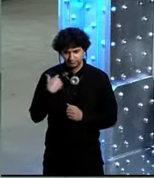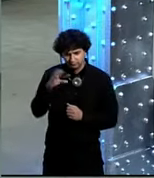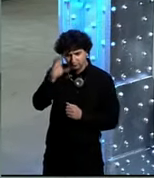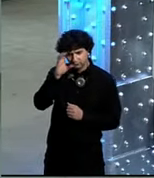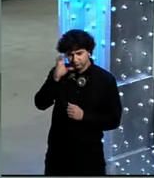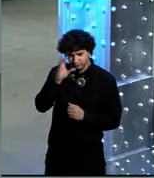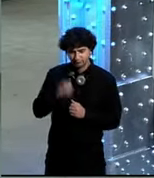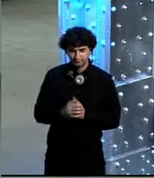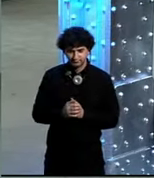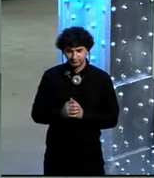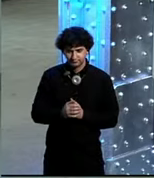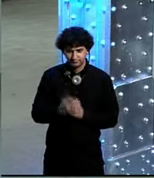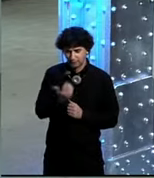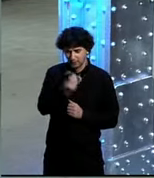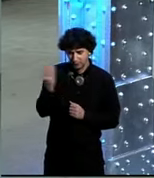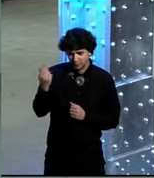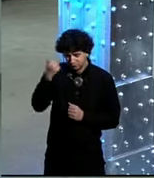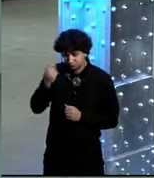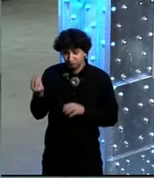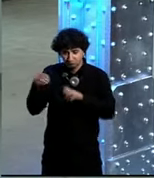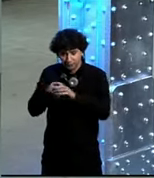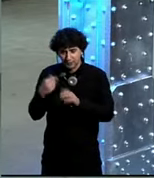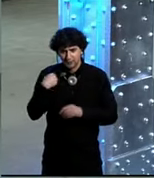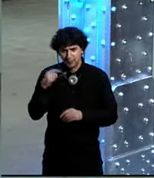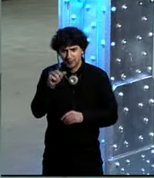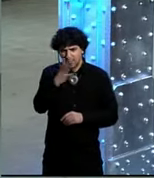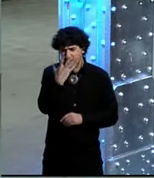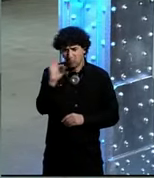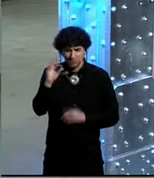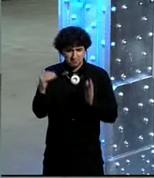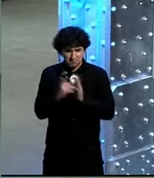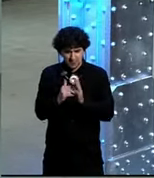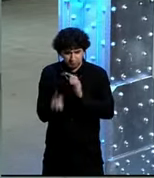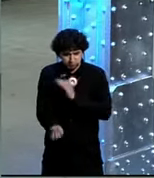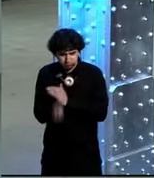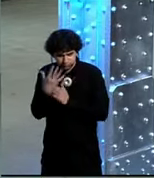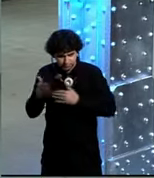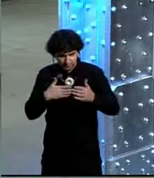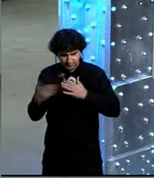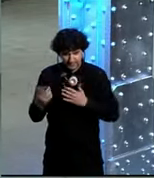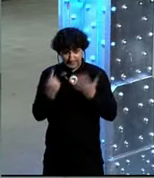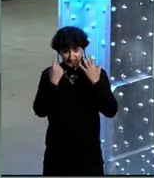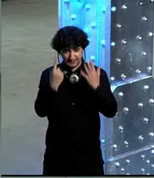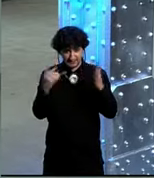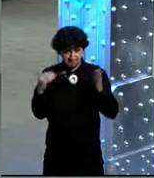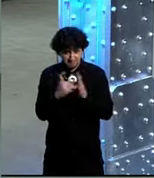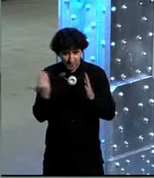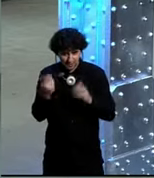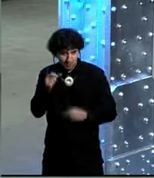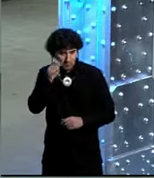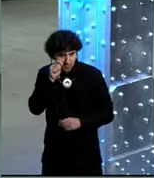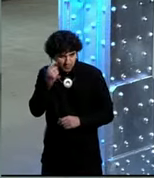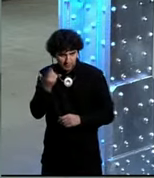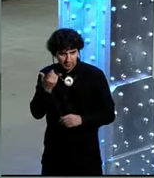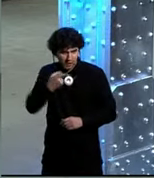at MIPCOM. They have 55,000 creators, they have 6 billion views per month, etc. It's a lot